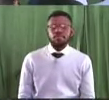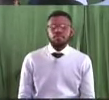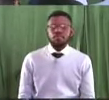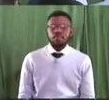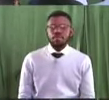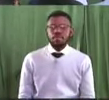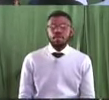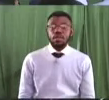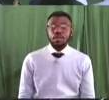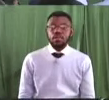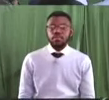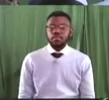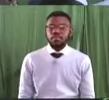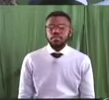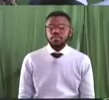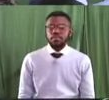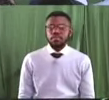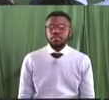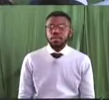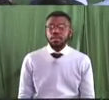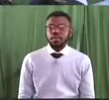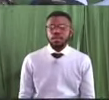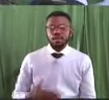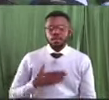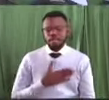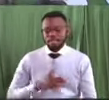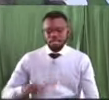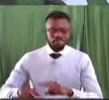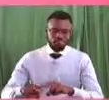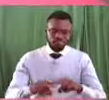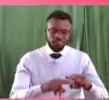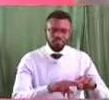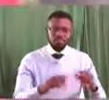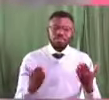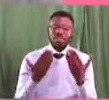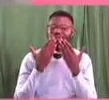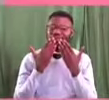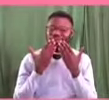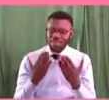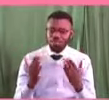Thank you very much. Please, let's take our seats. Asante sana.